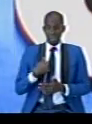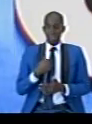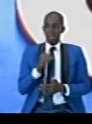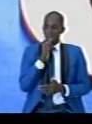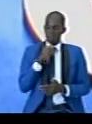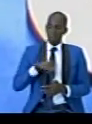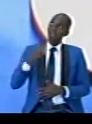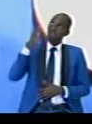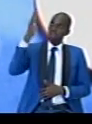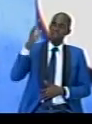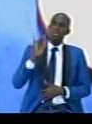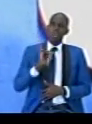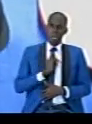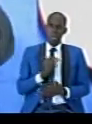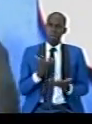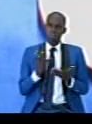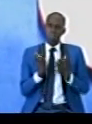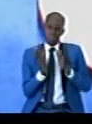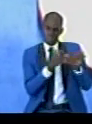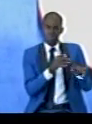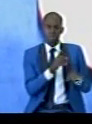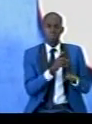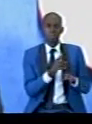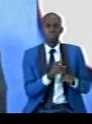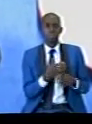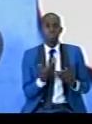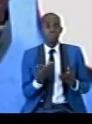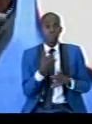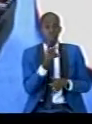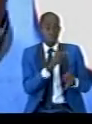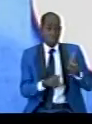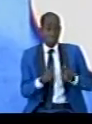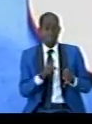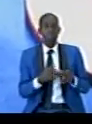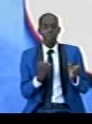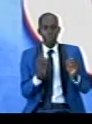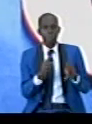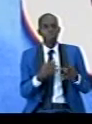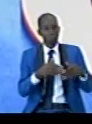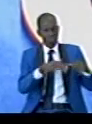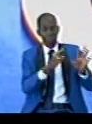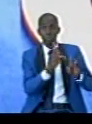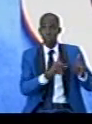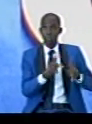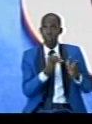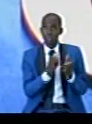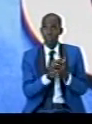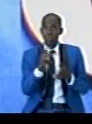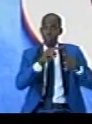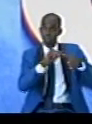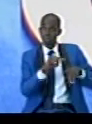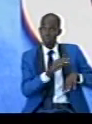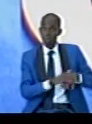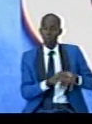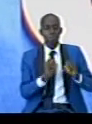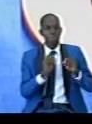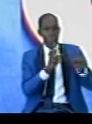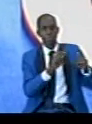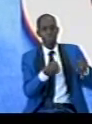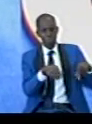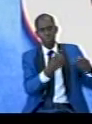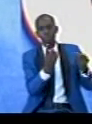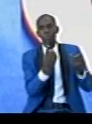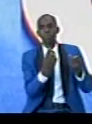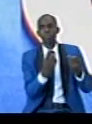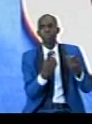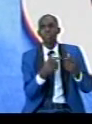to, you know, go ahead and trust the people that have not become your God. Then there'll be problems